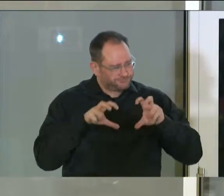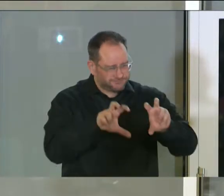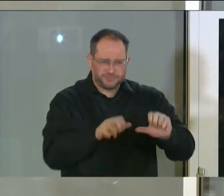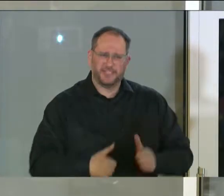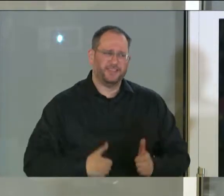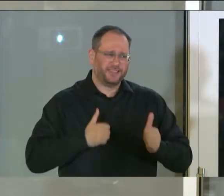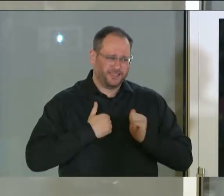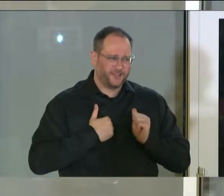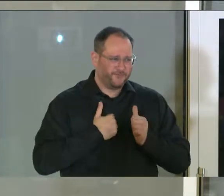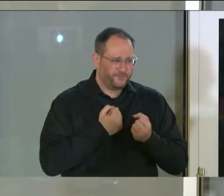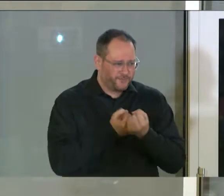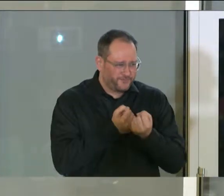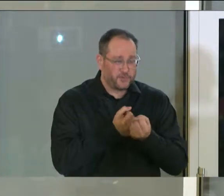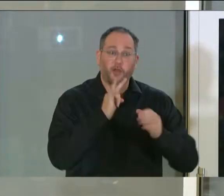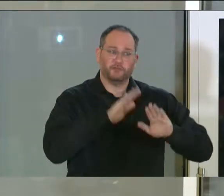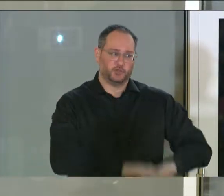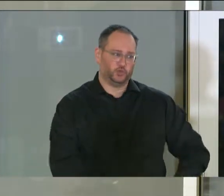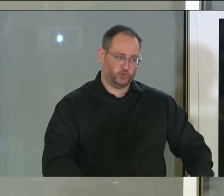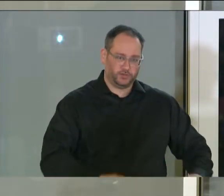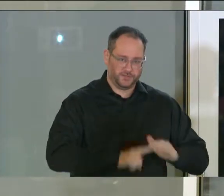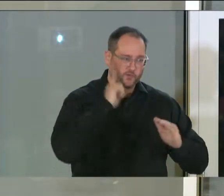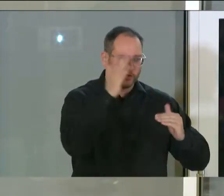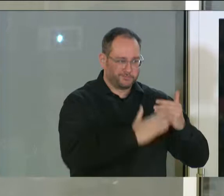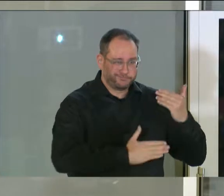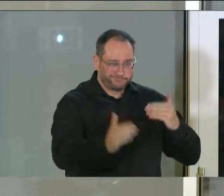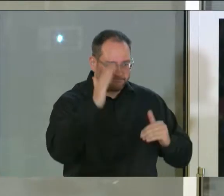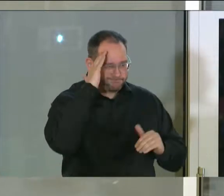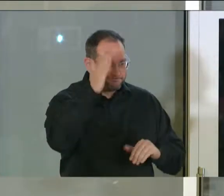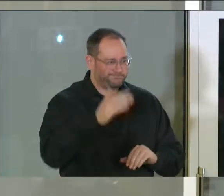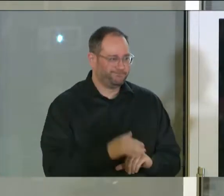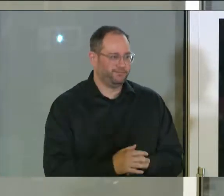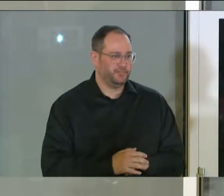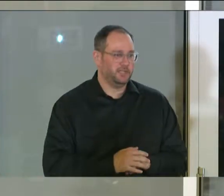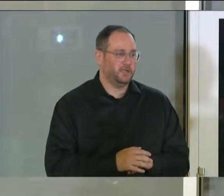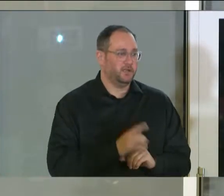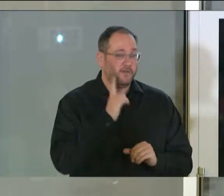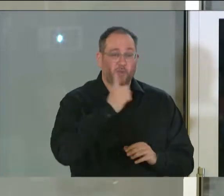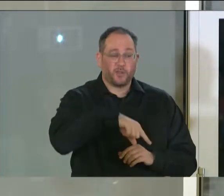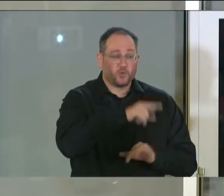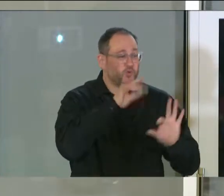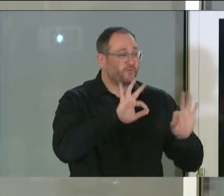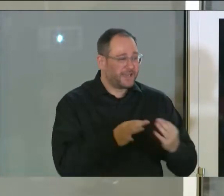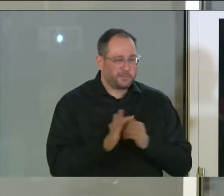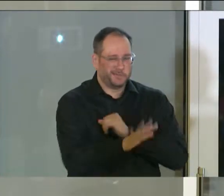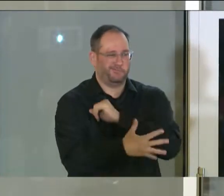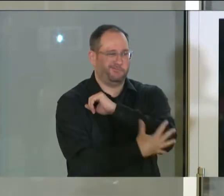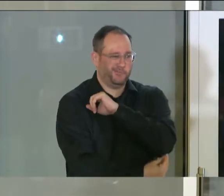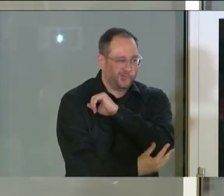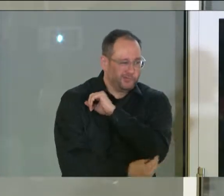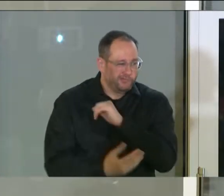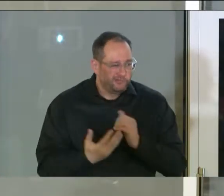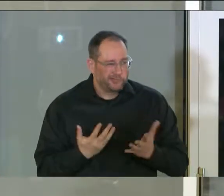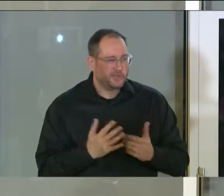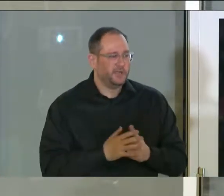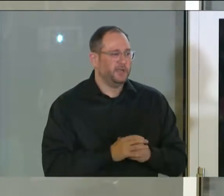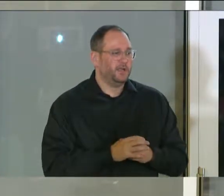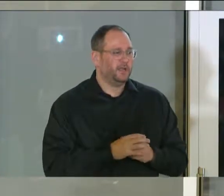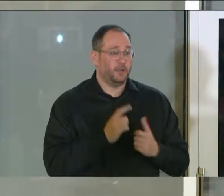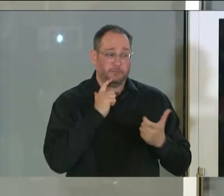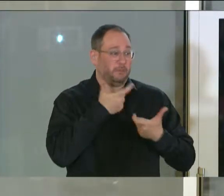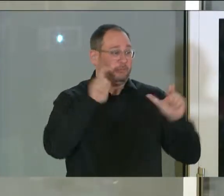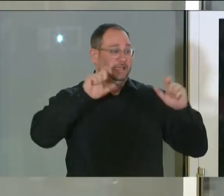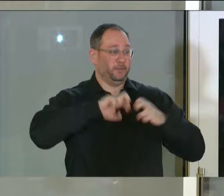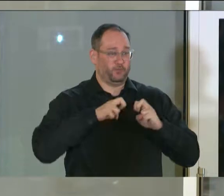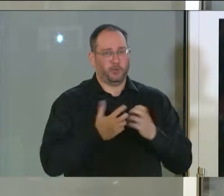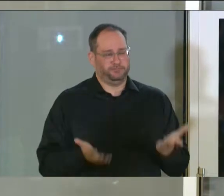live at the economic margin. One of the real difficult problems in the city is the income and health